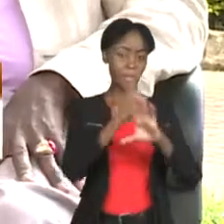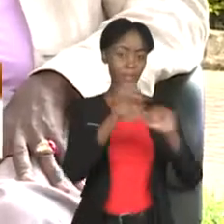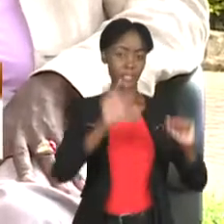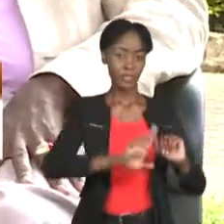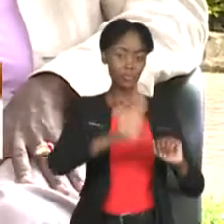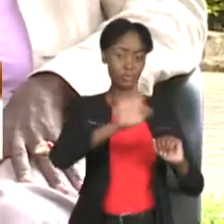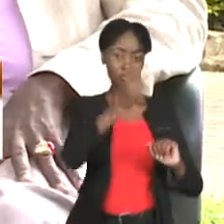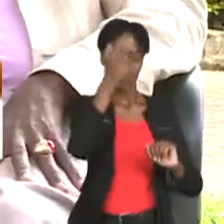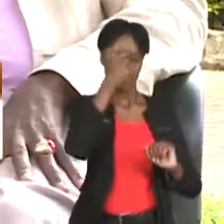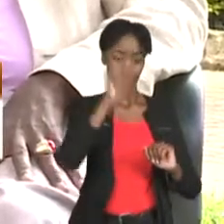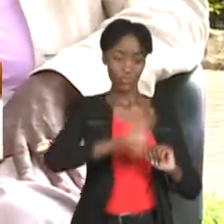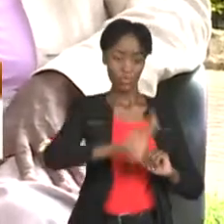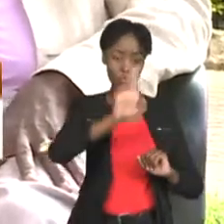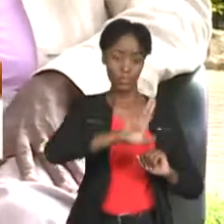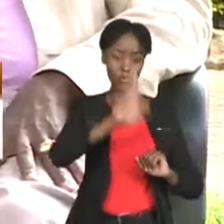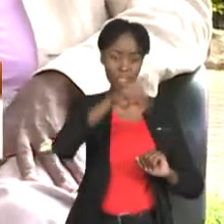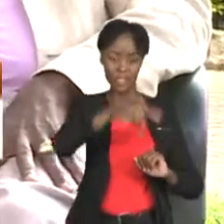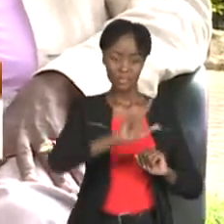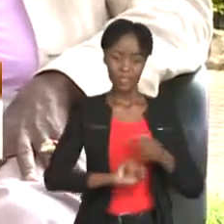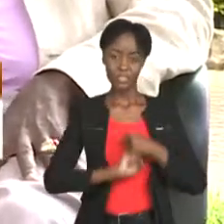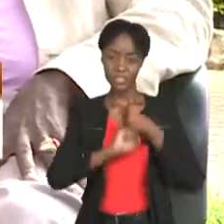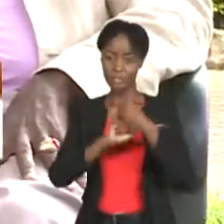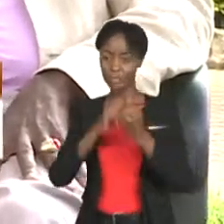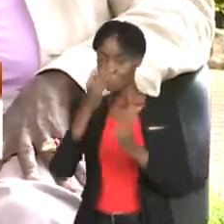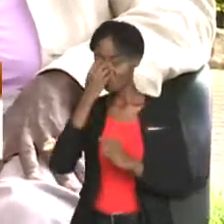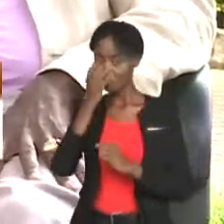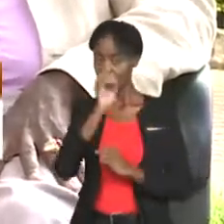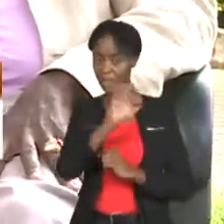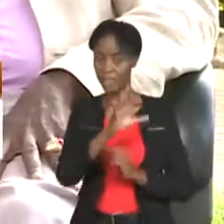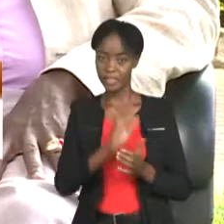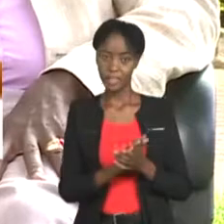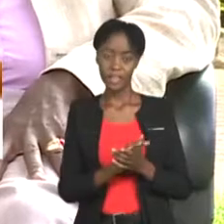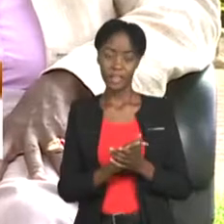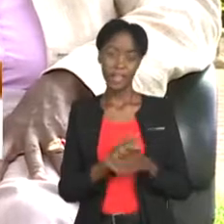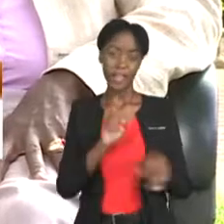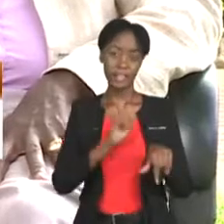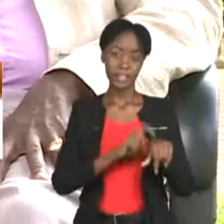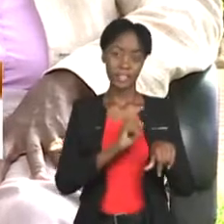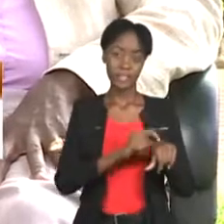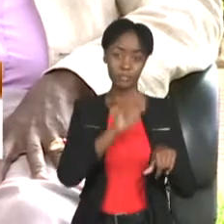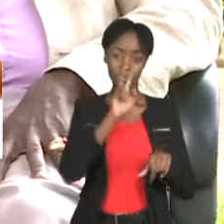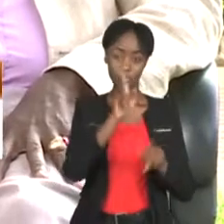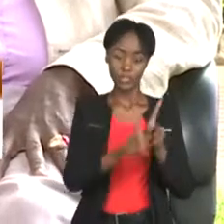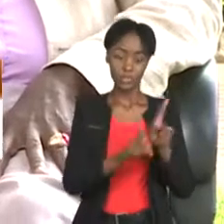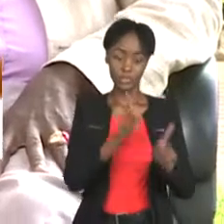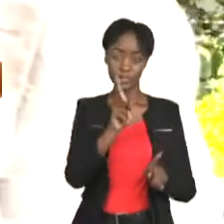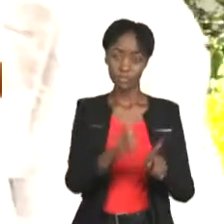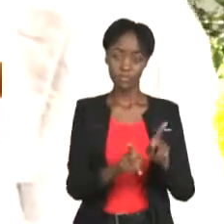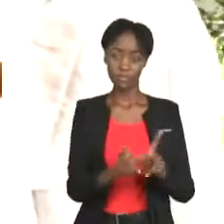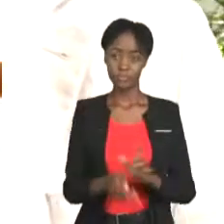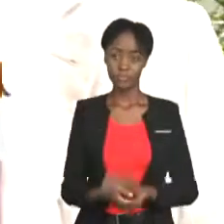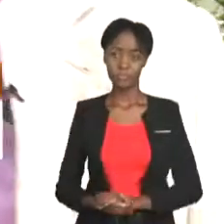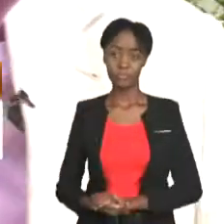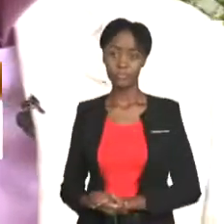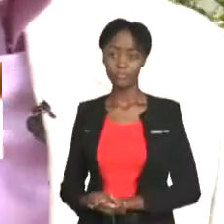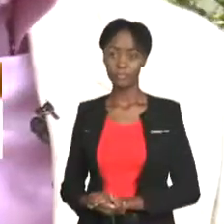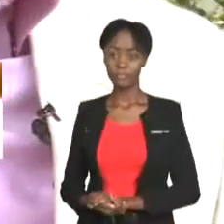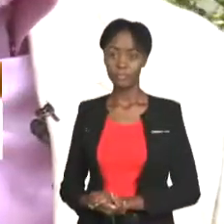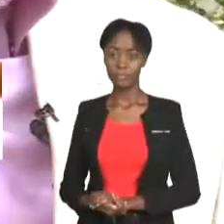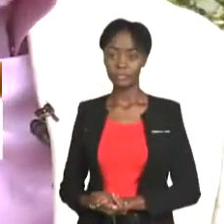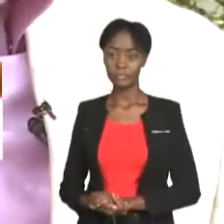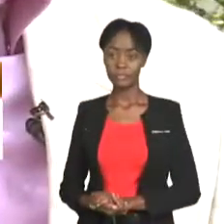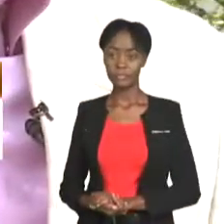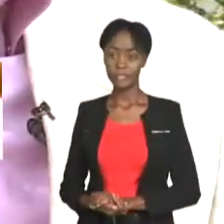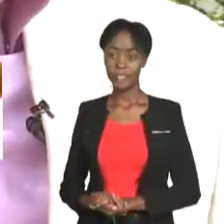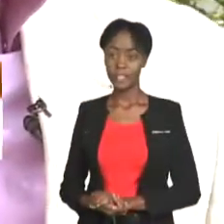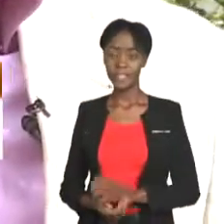kutoweka ahadi yake ya kuunga mkono naibu wake William Ruto ifikapo mwaka 2022. With